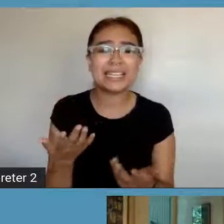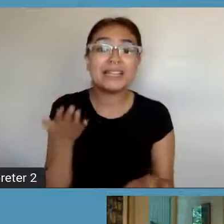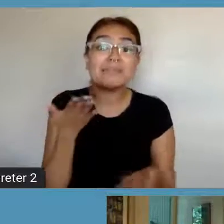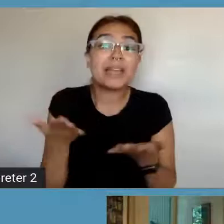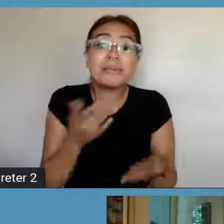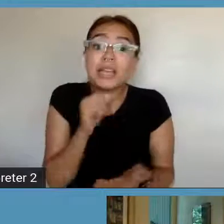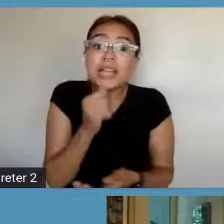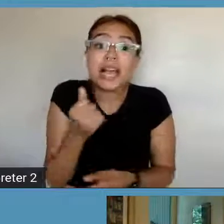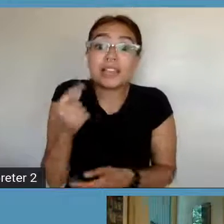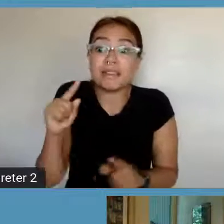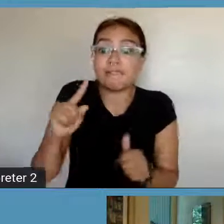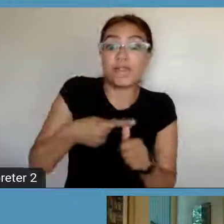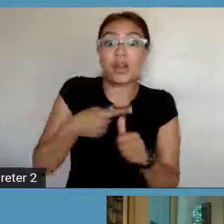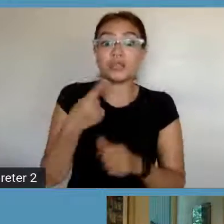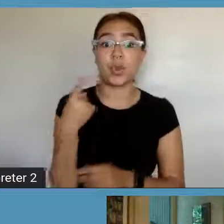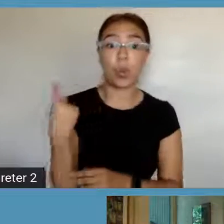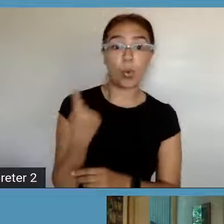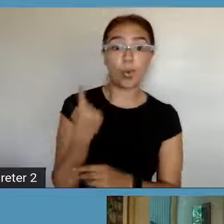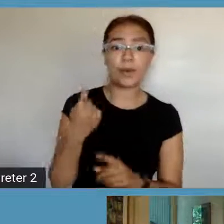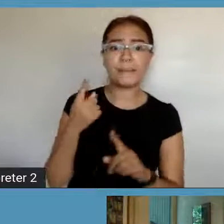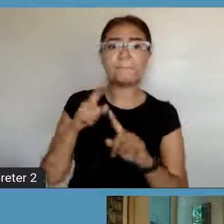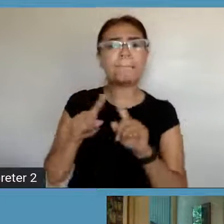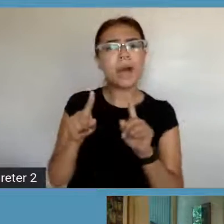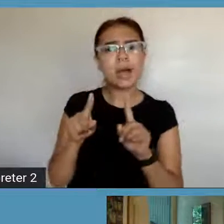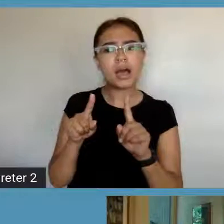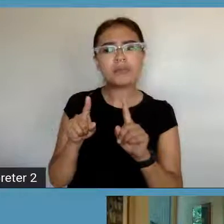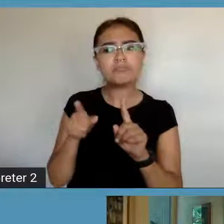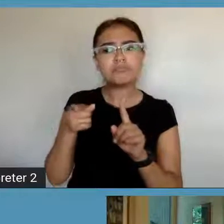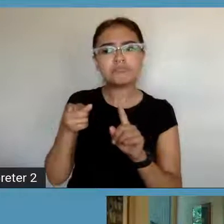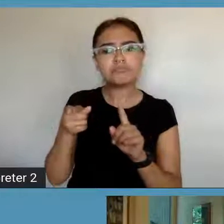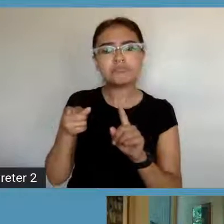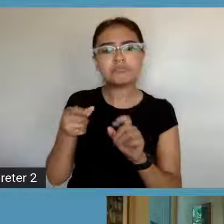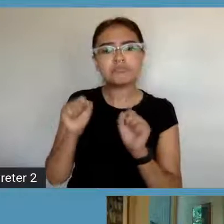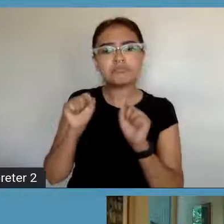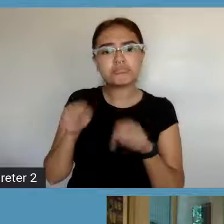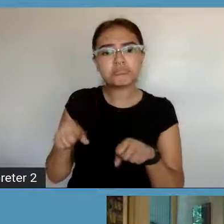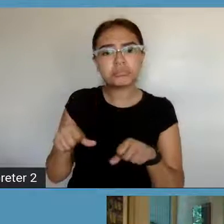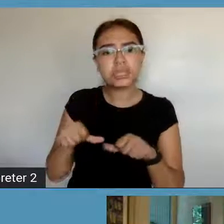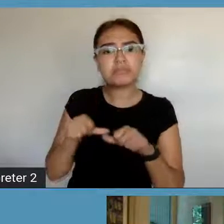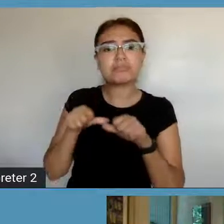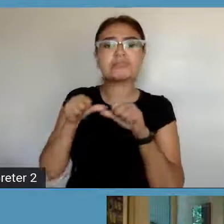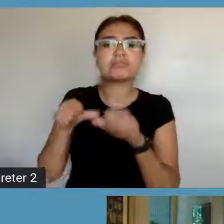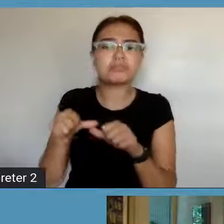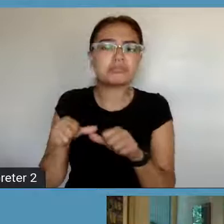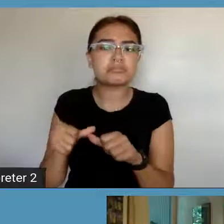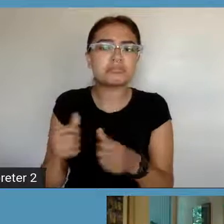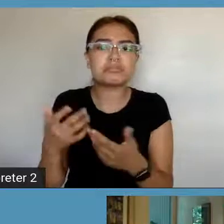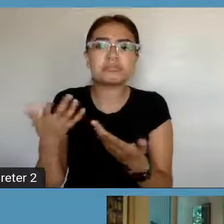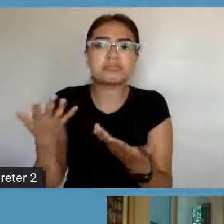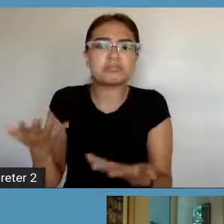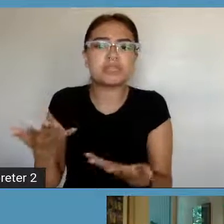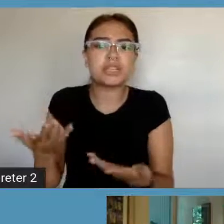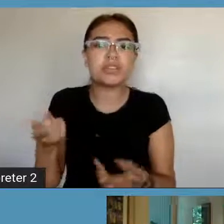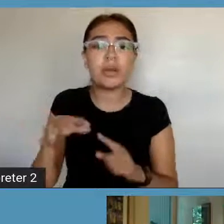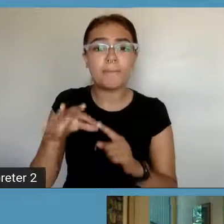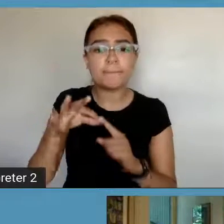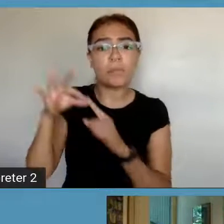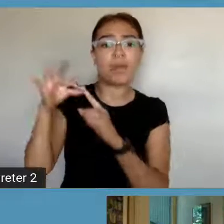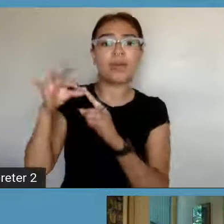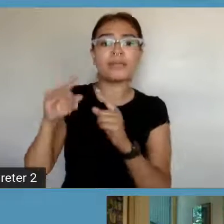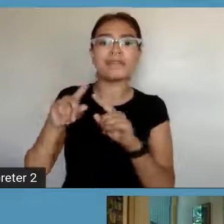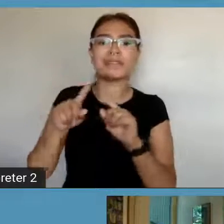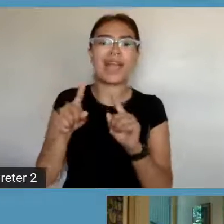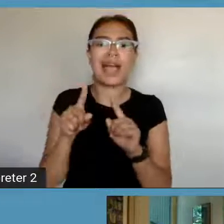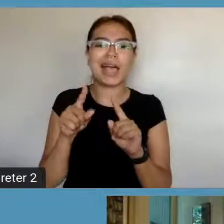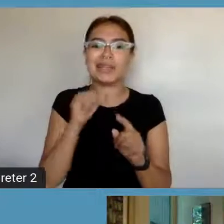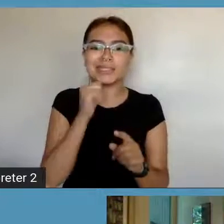only, but maybe you were in your neighborhood. Maybe you were in your family. So, you know, don't think about from a large national